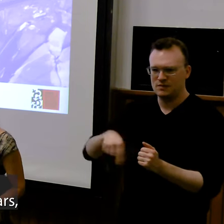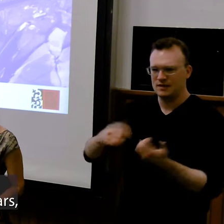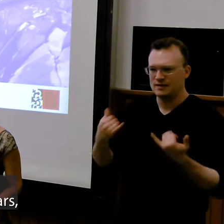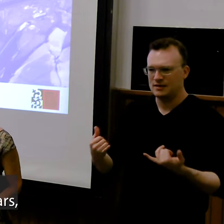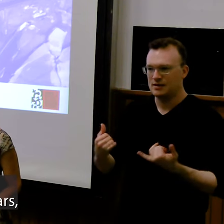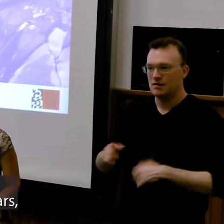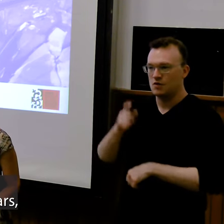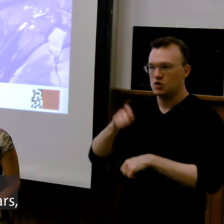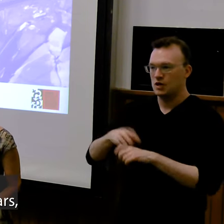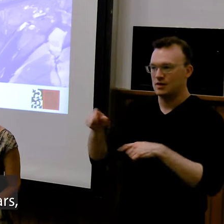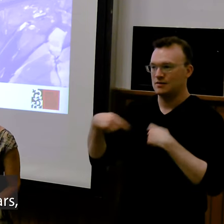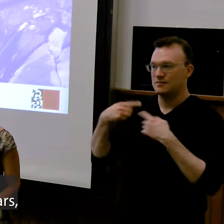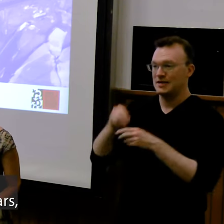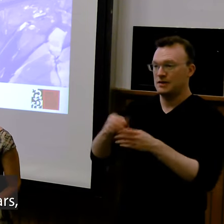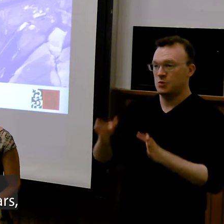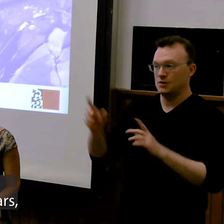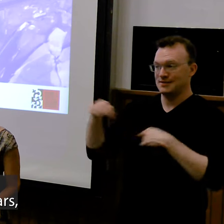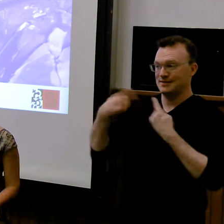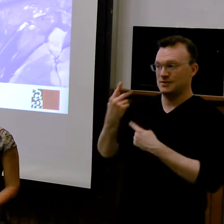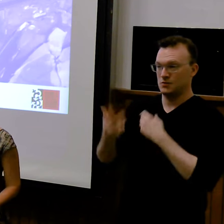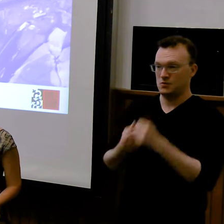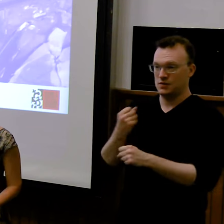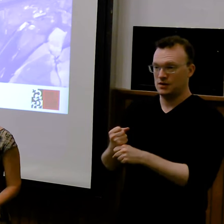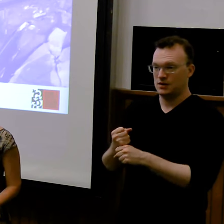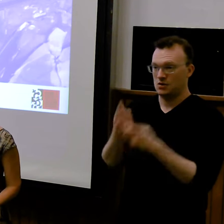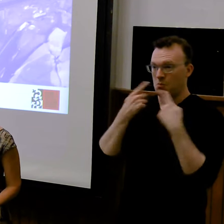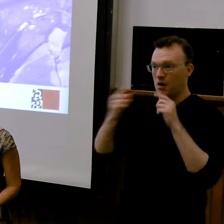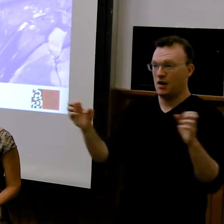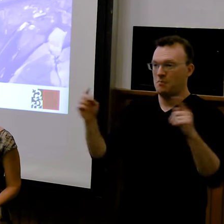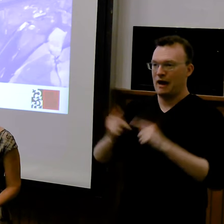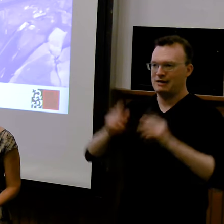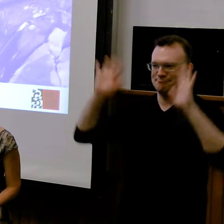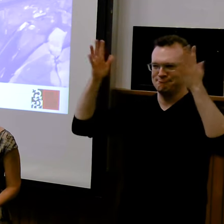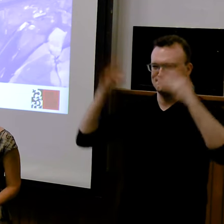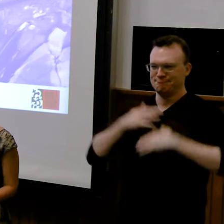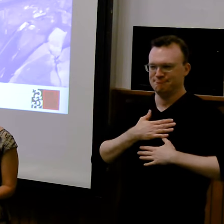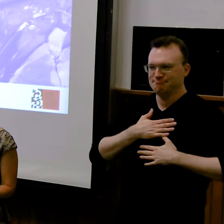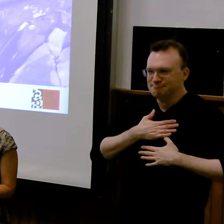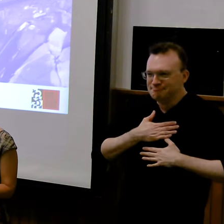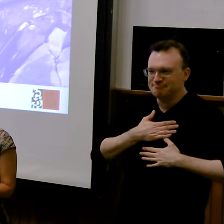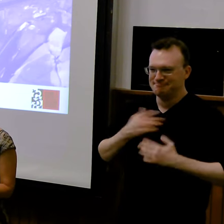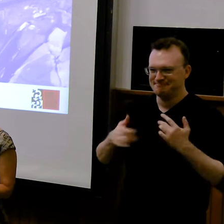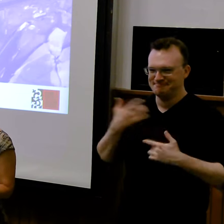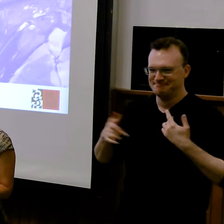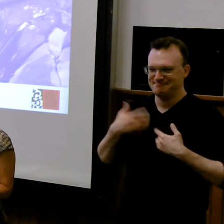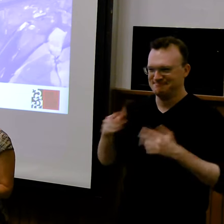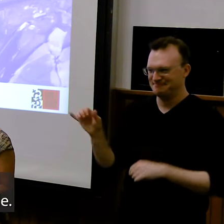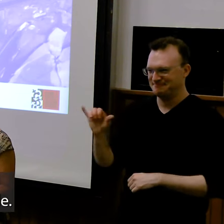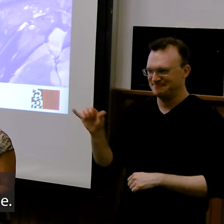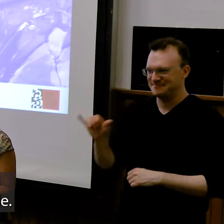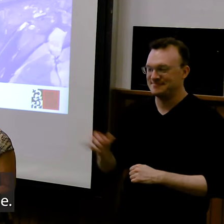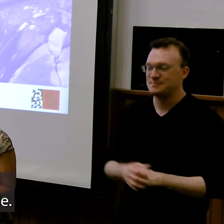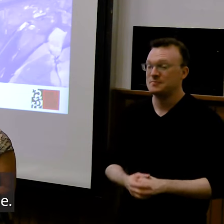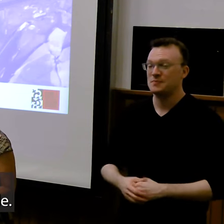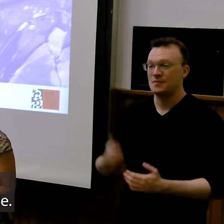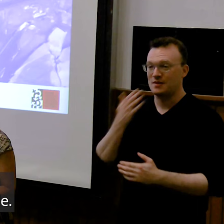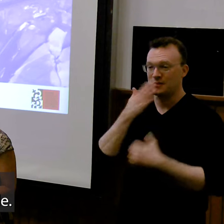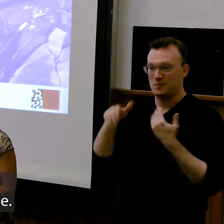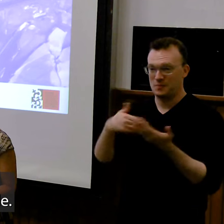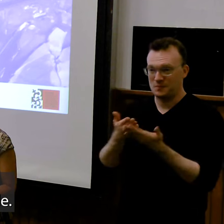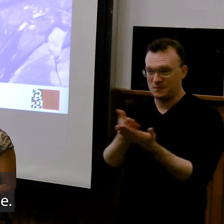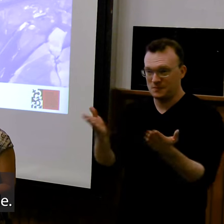is the first time we've been in person in 3 years, and so we're really, really excited to be here too. I want to thank